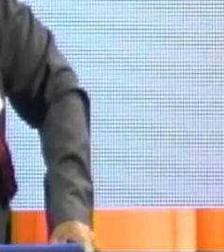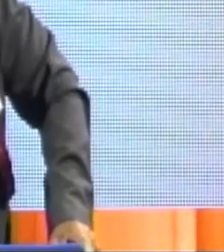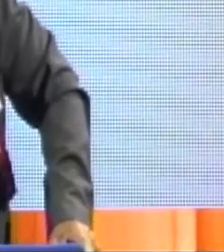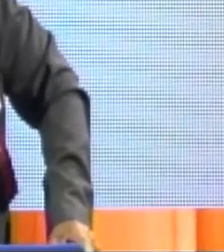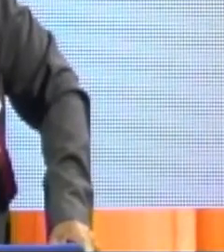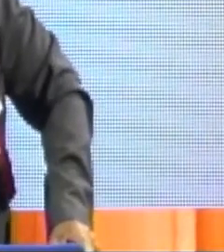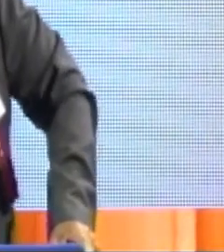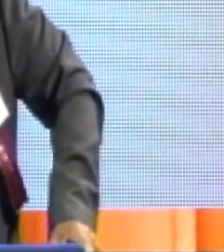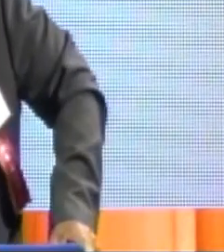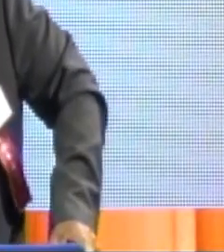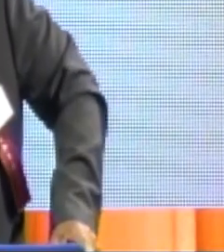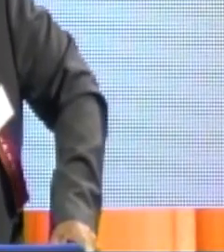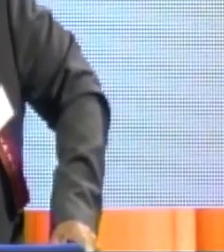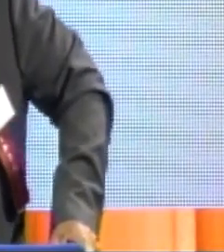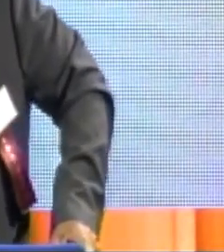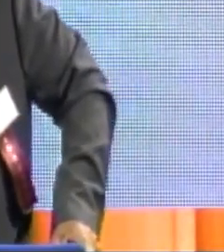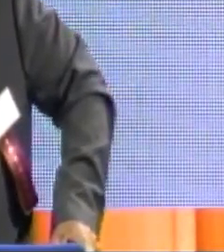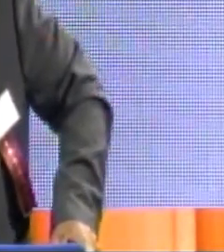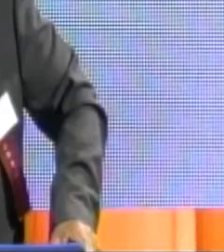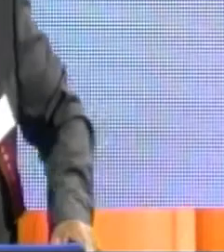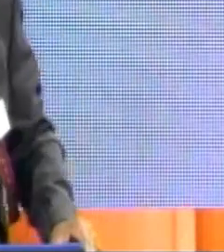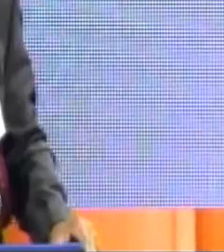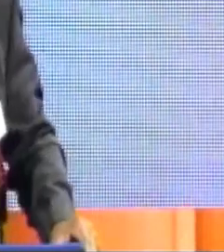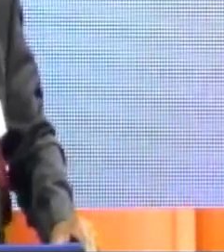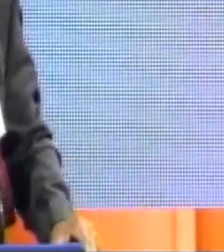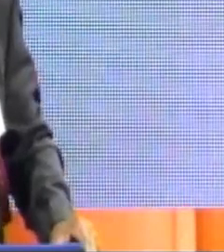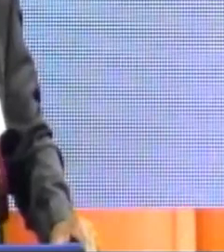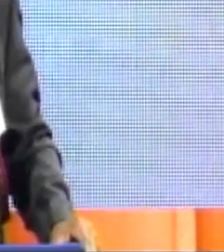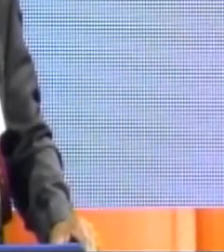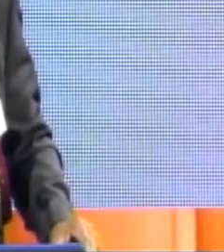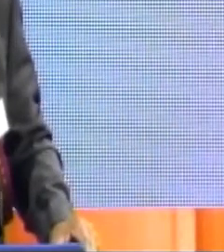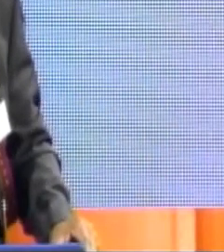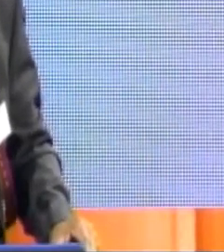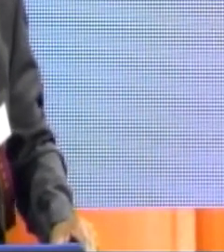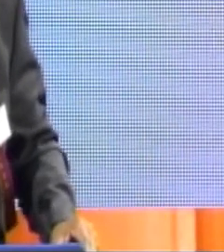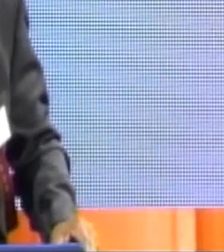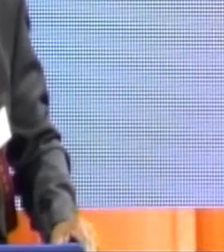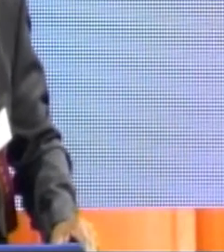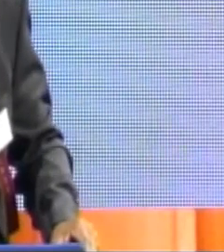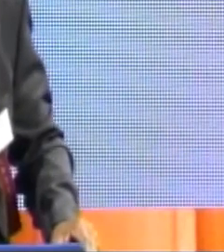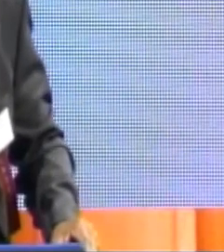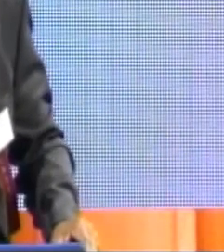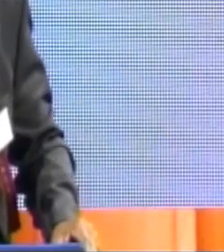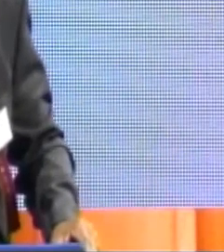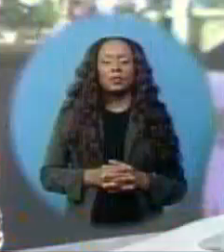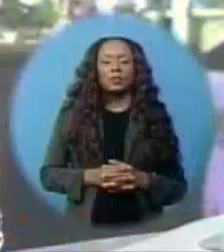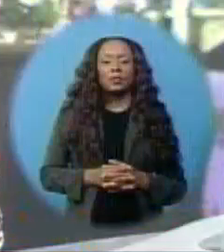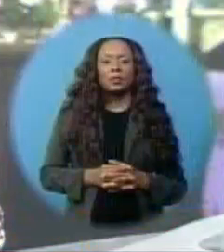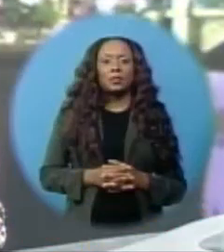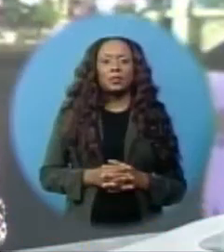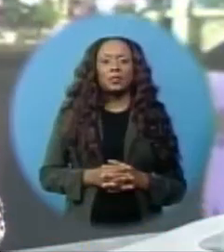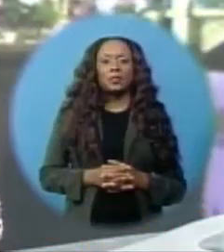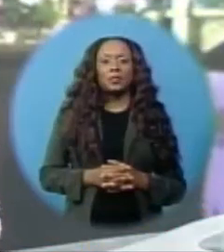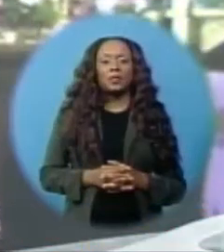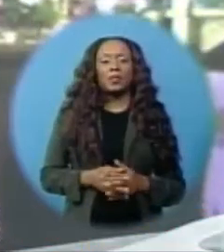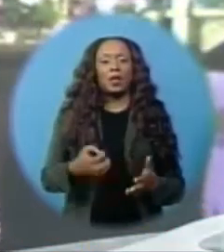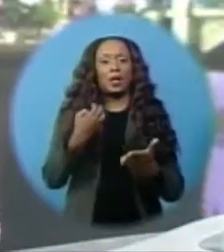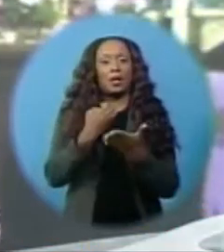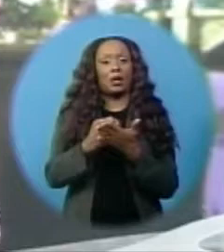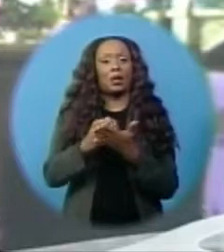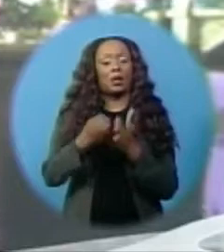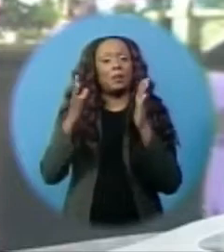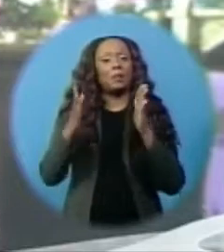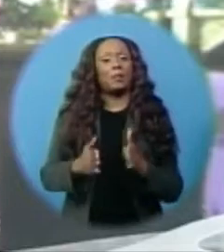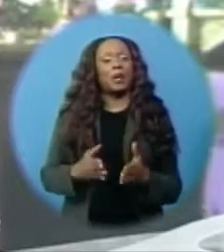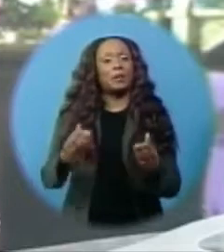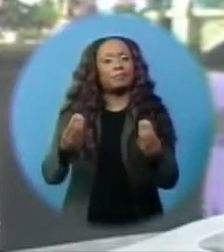answered. We now have documented evidence that the regulations are working. An economist is